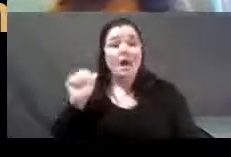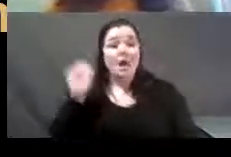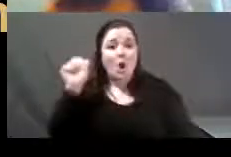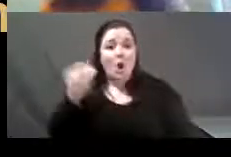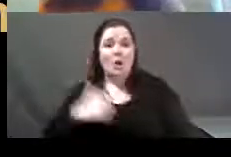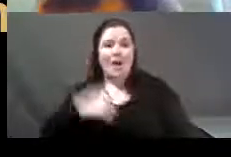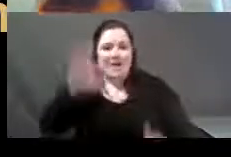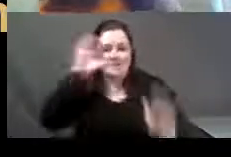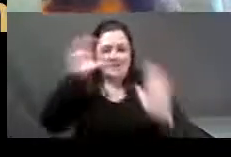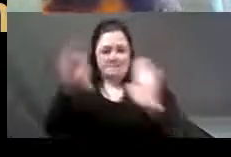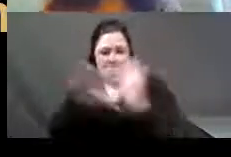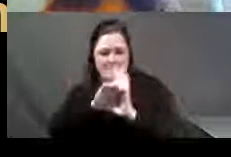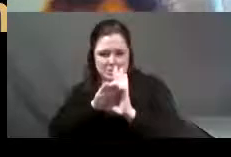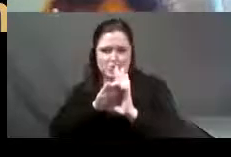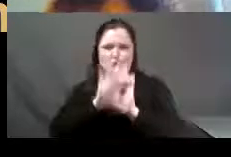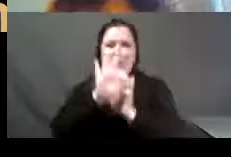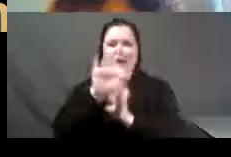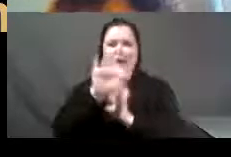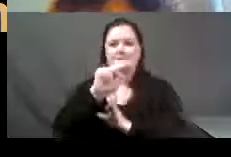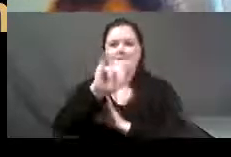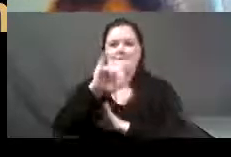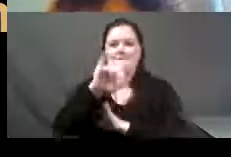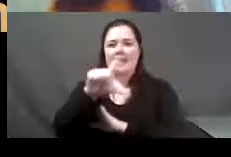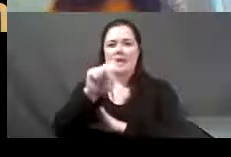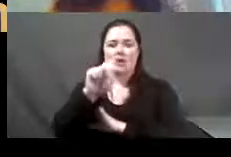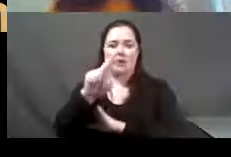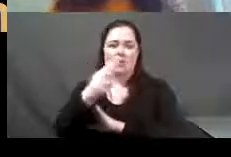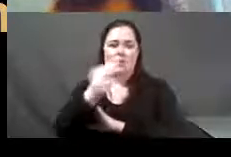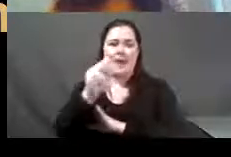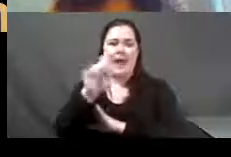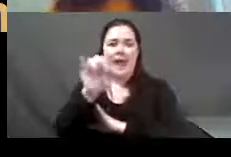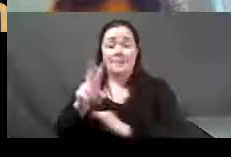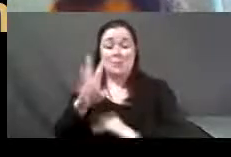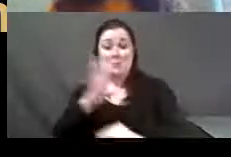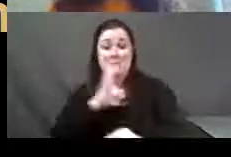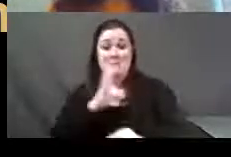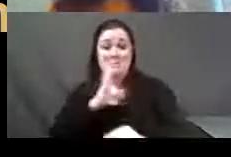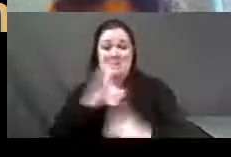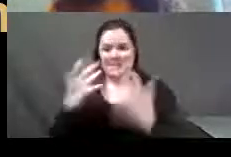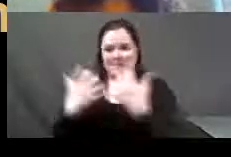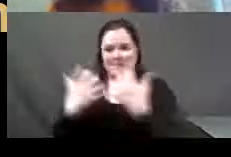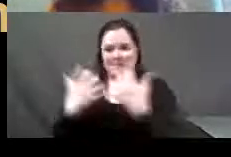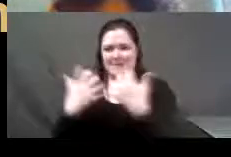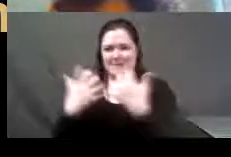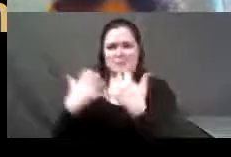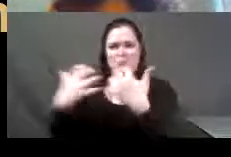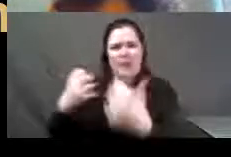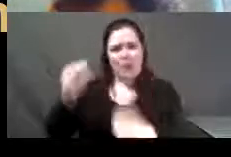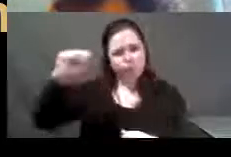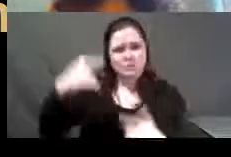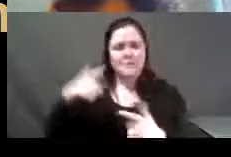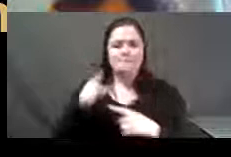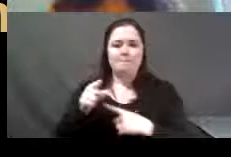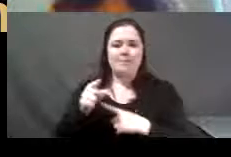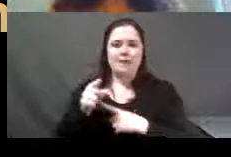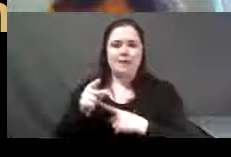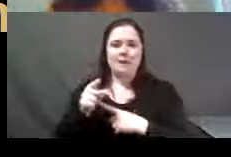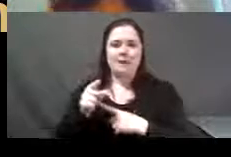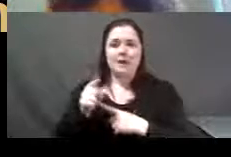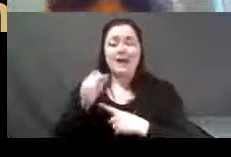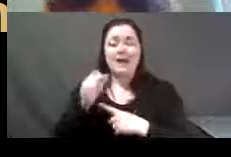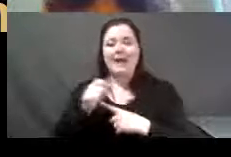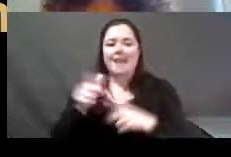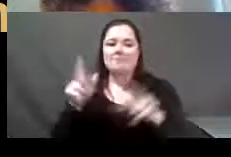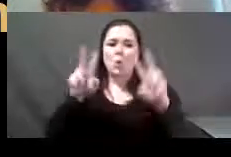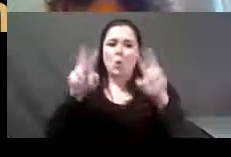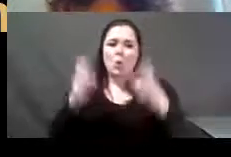Fanny Lou Hamer with her fist raised, speaking in front of a crowd. And I have the quote displayed that I'm sick